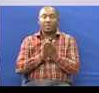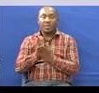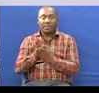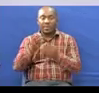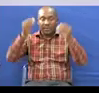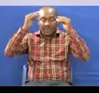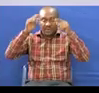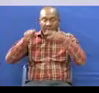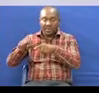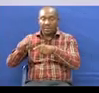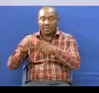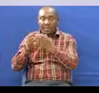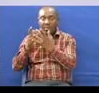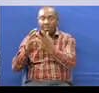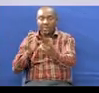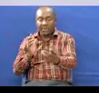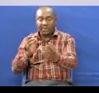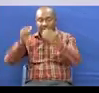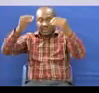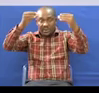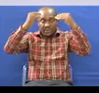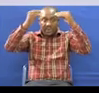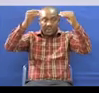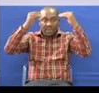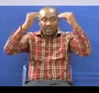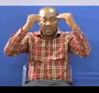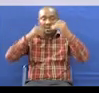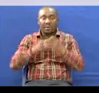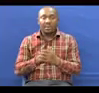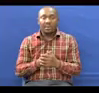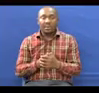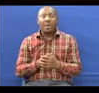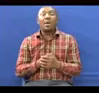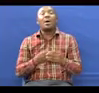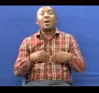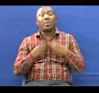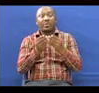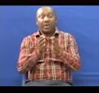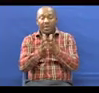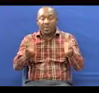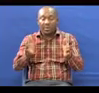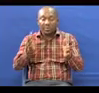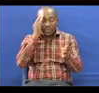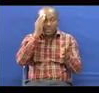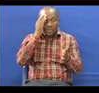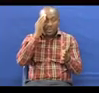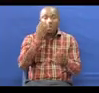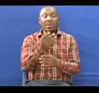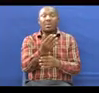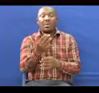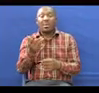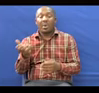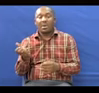are through studying of these population studies. The studying of the population studies provide room